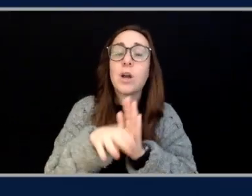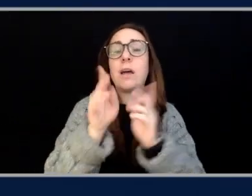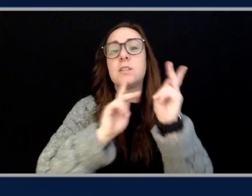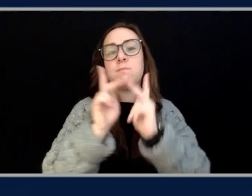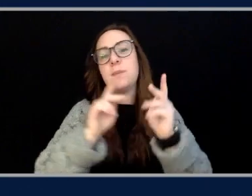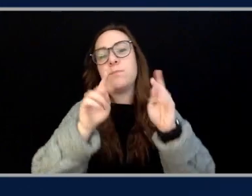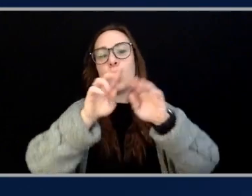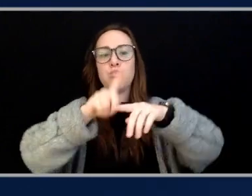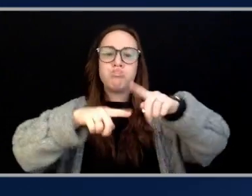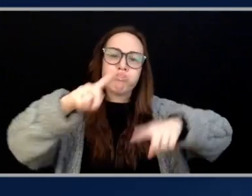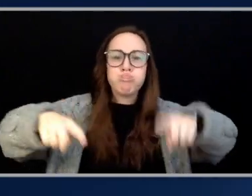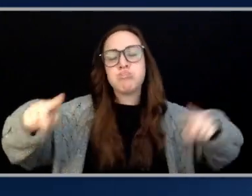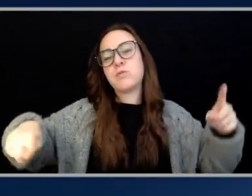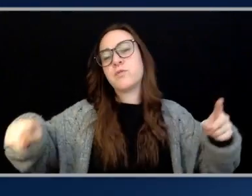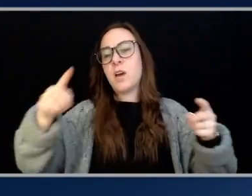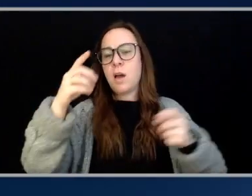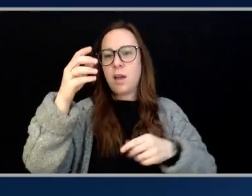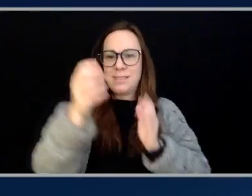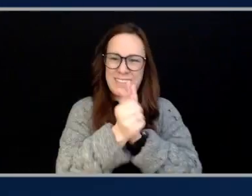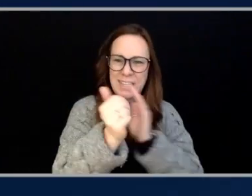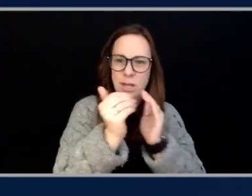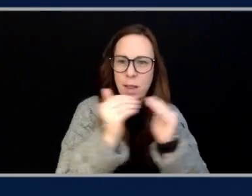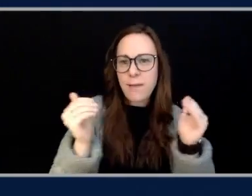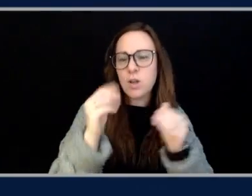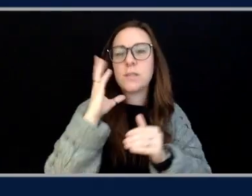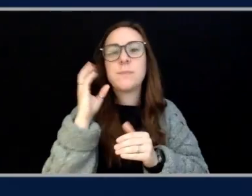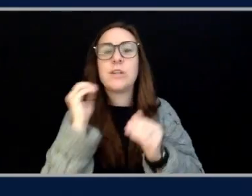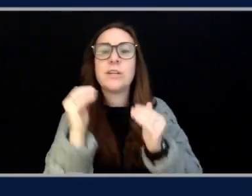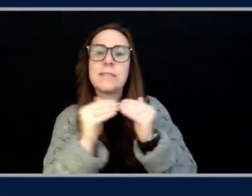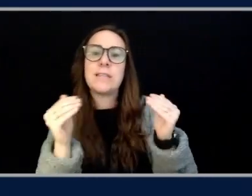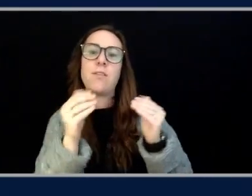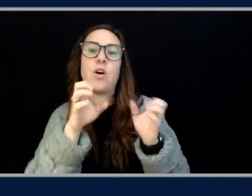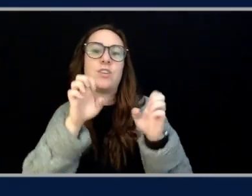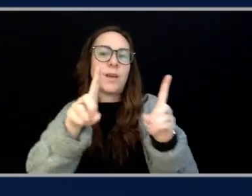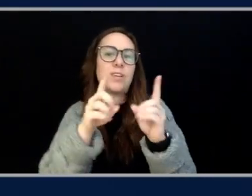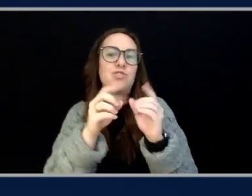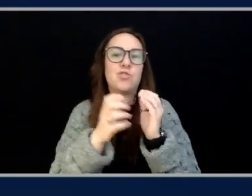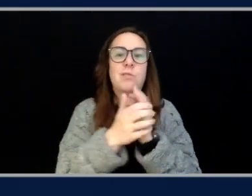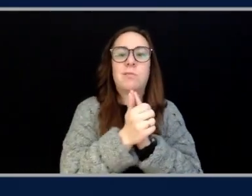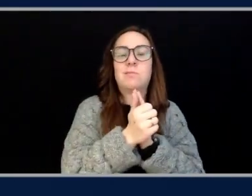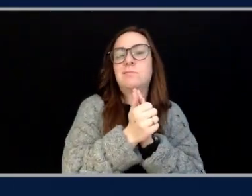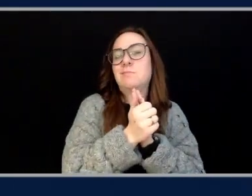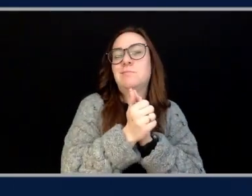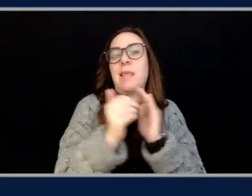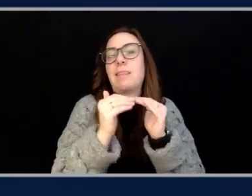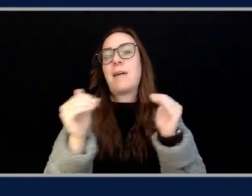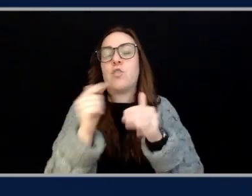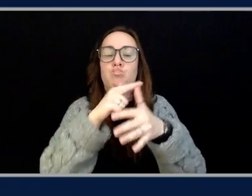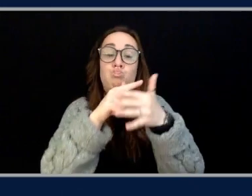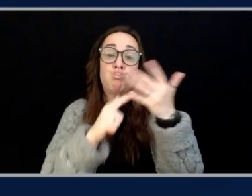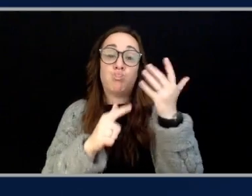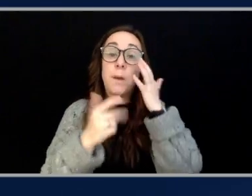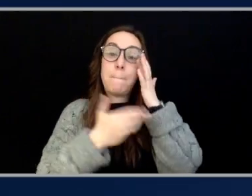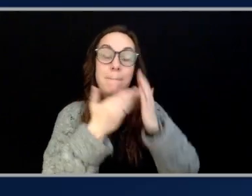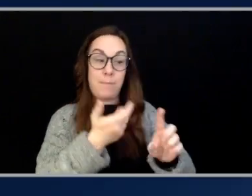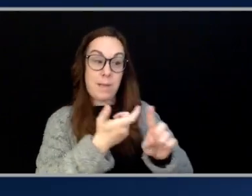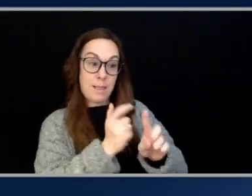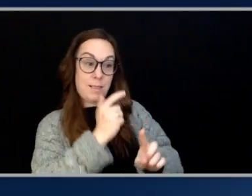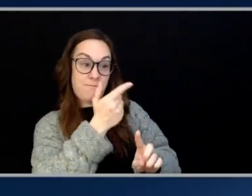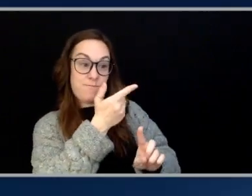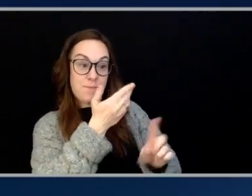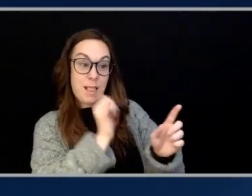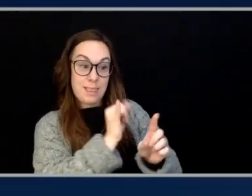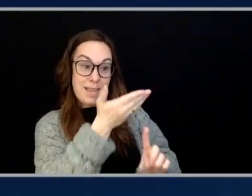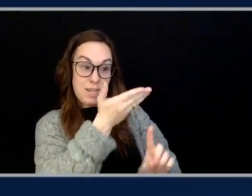education levels and experience levels to upskill. For someone who, is like you and maybe has that on-prem